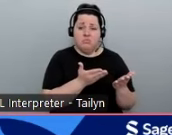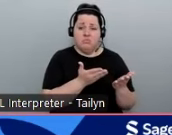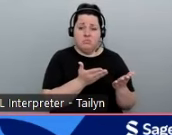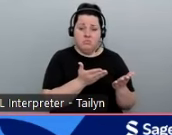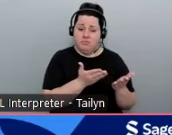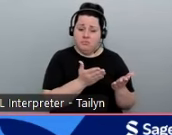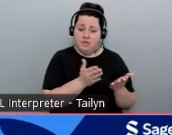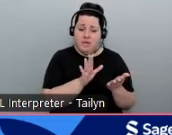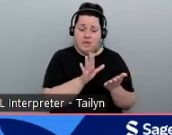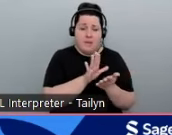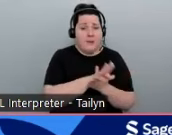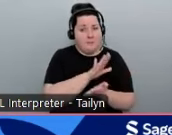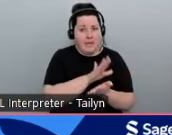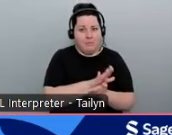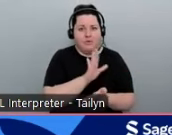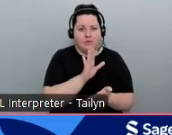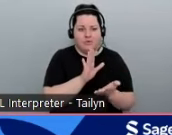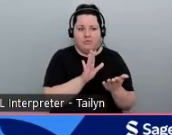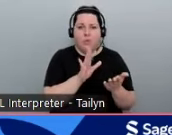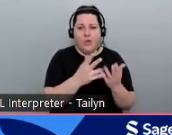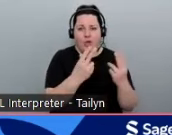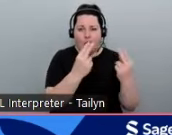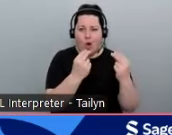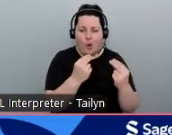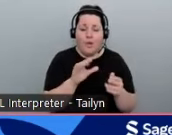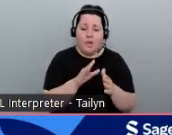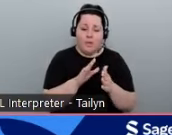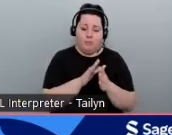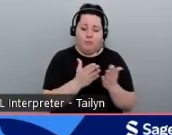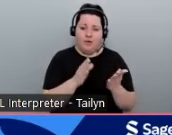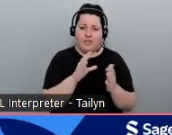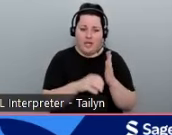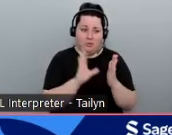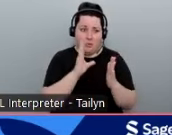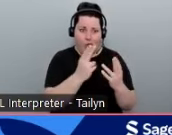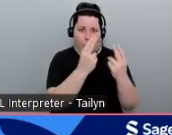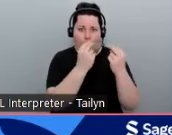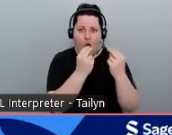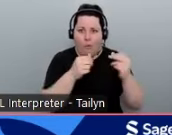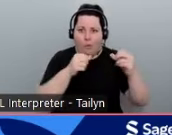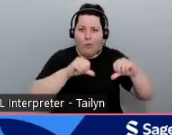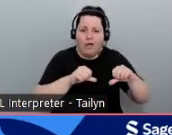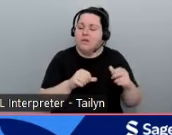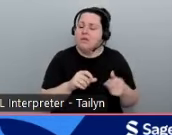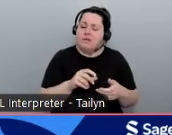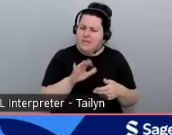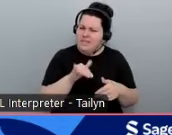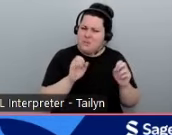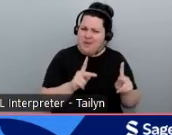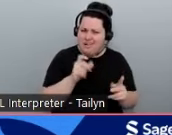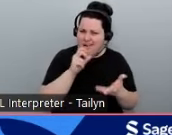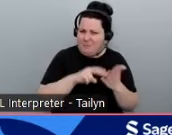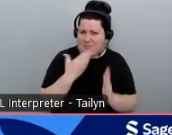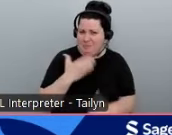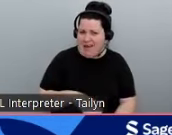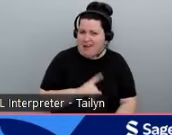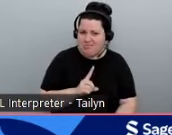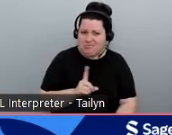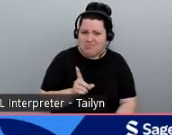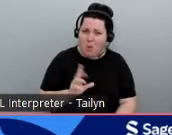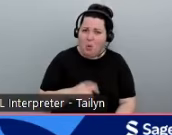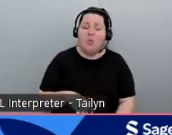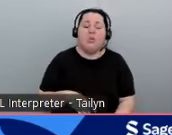Papers are going to get rejected. Book chapters are going to get rejected, and that's okay. It doesn't mean they're a bad chapter or a bad article. It